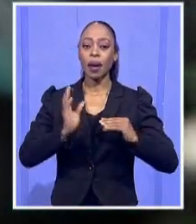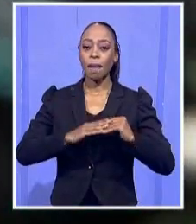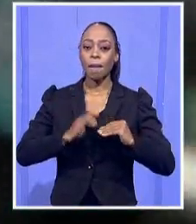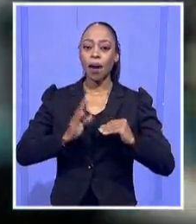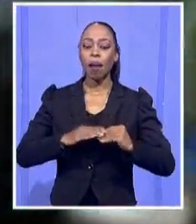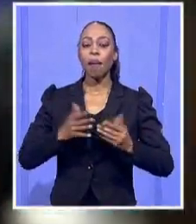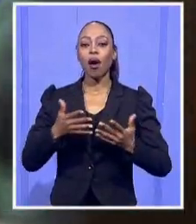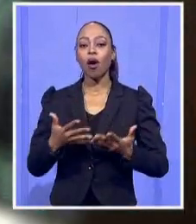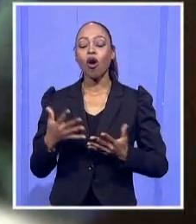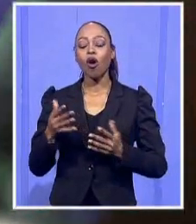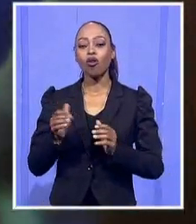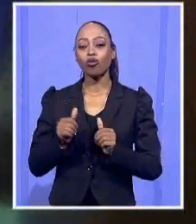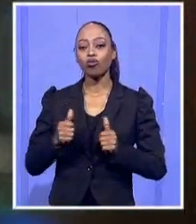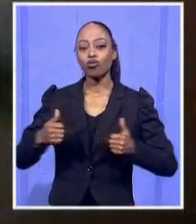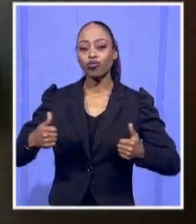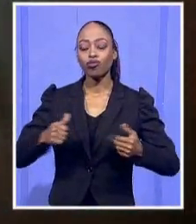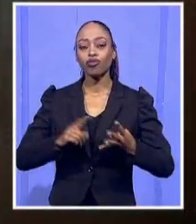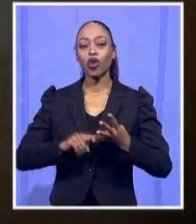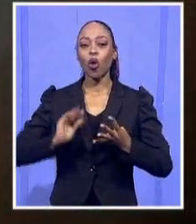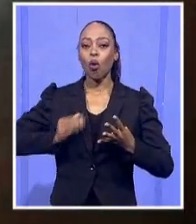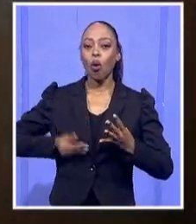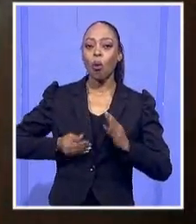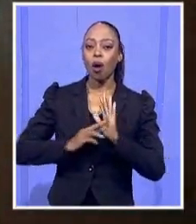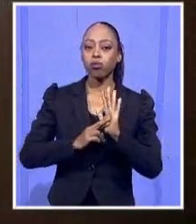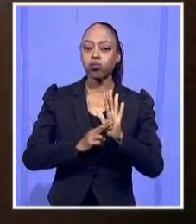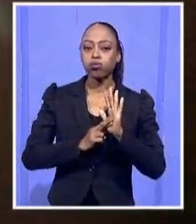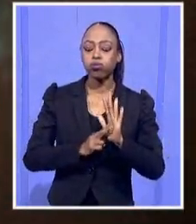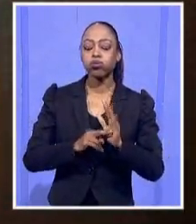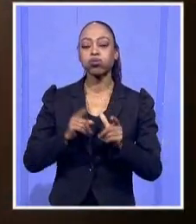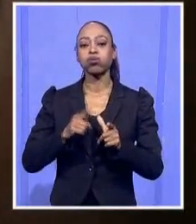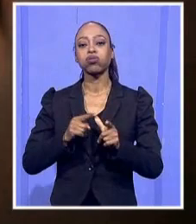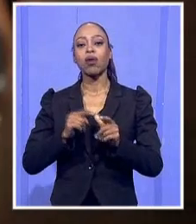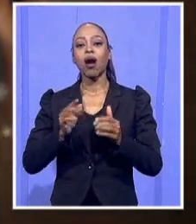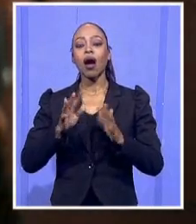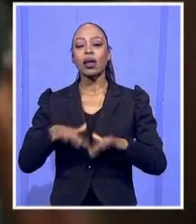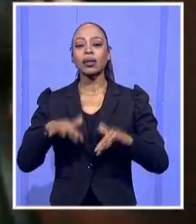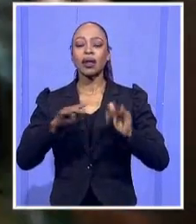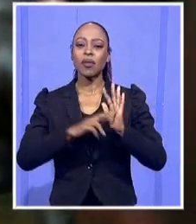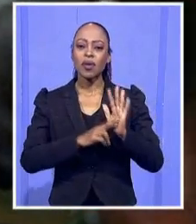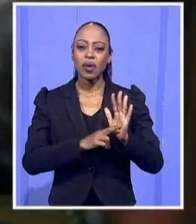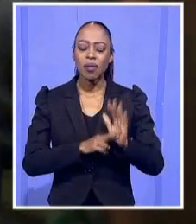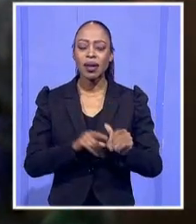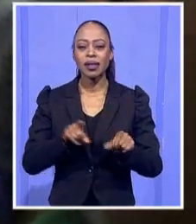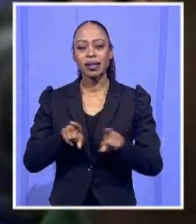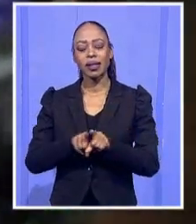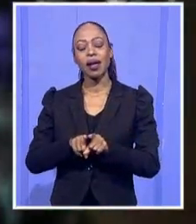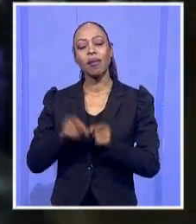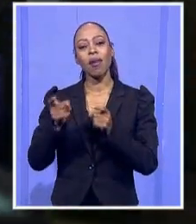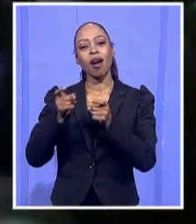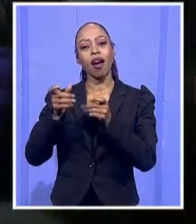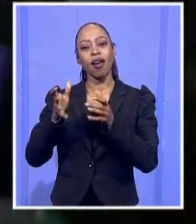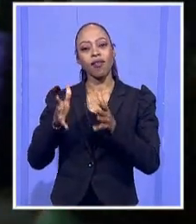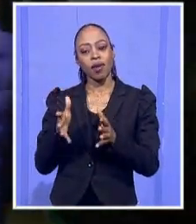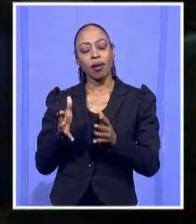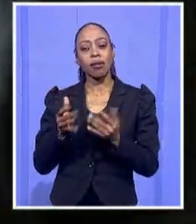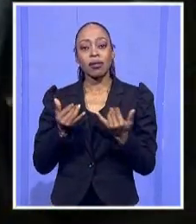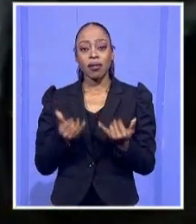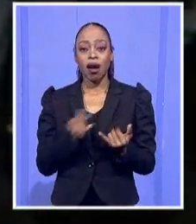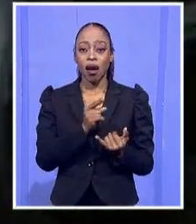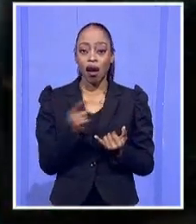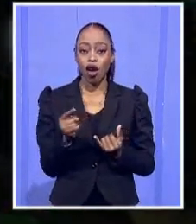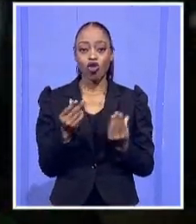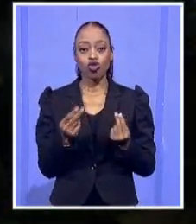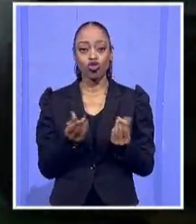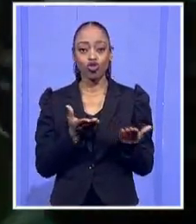Senate, a woman representative, a county assembly representative, and a governor. So that is what he's doing right now.